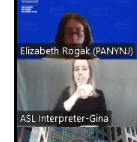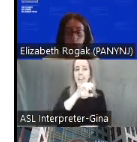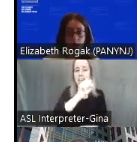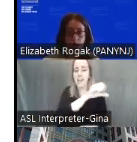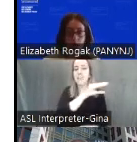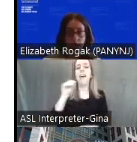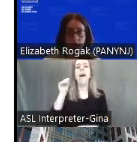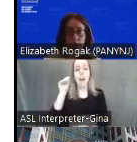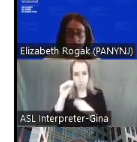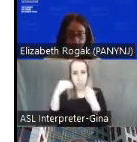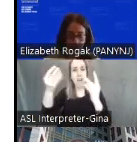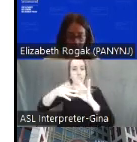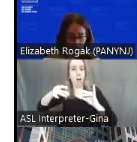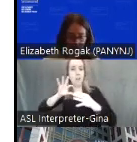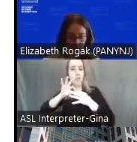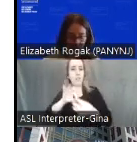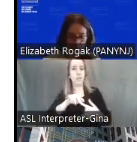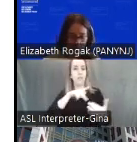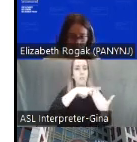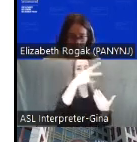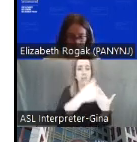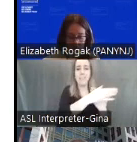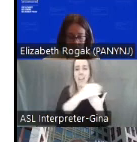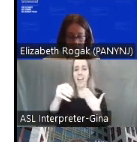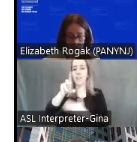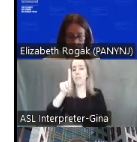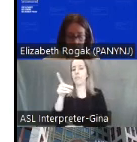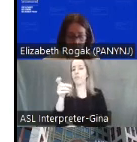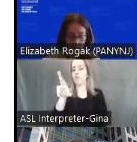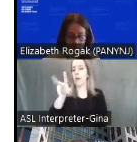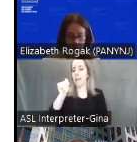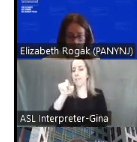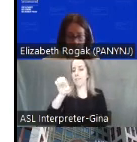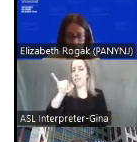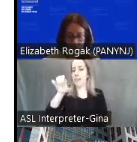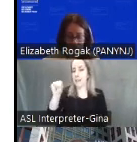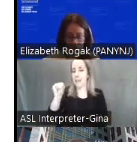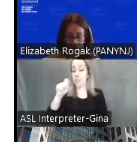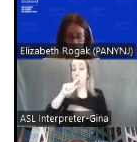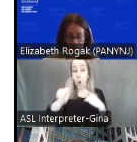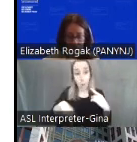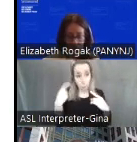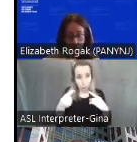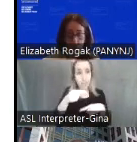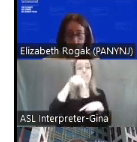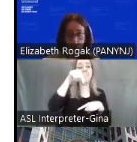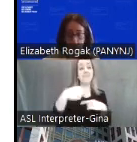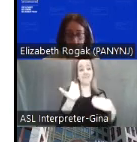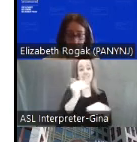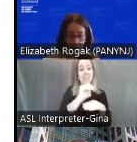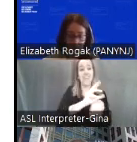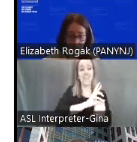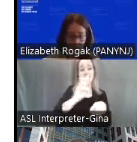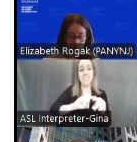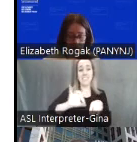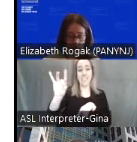to the proposed project and the draft EIS. They will be this evening, Wednesday, February 21st, 2024, from 6 to